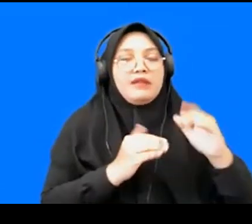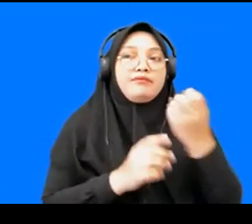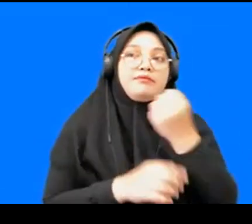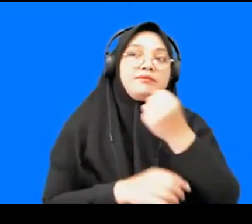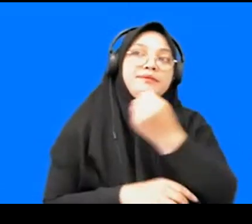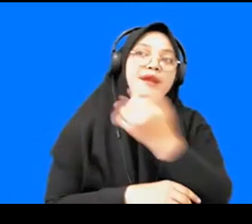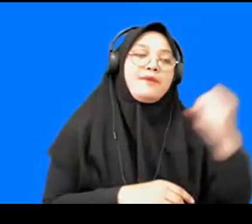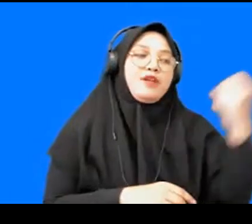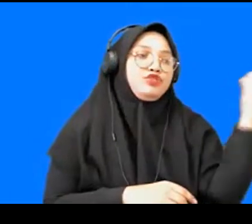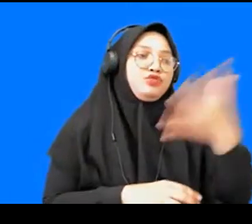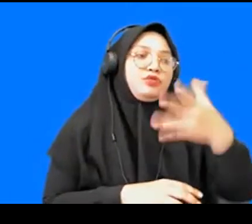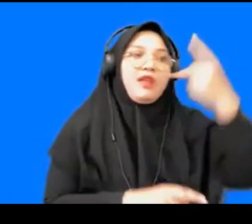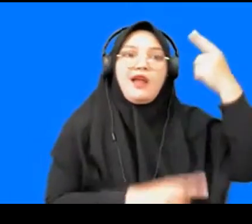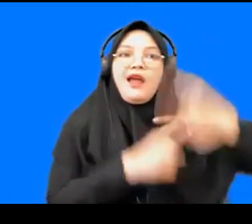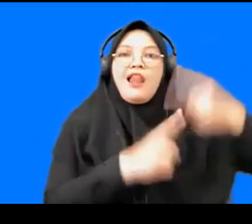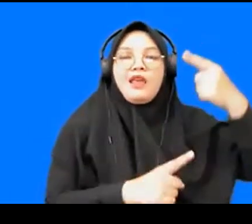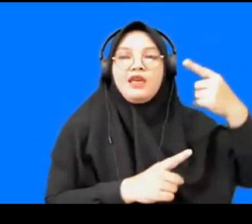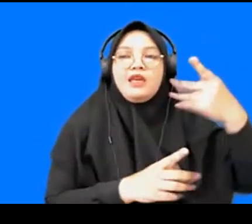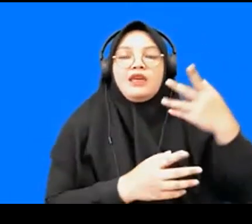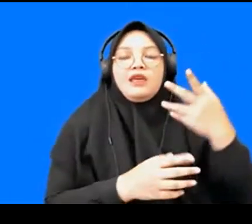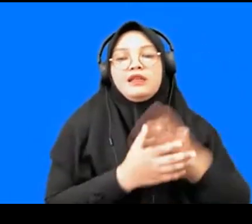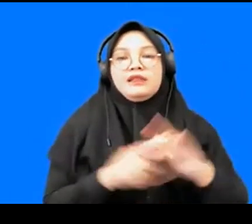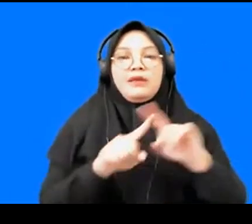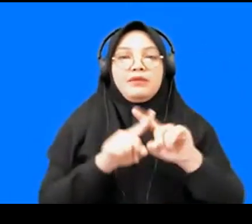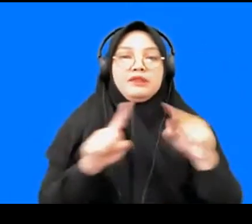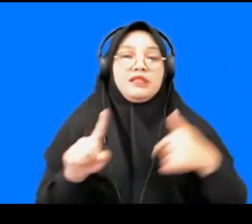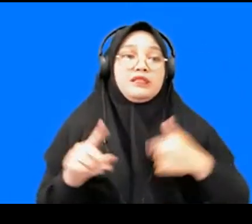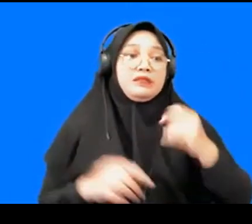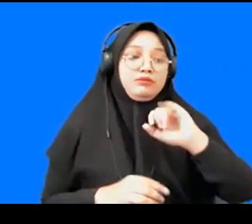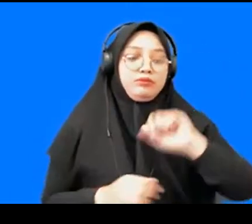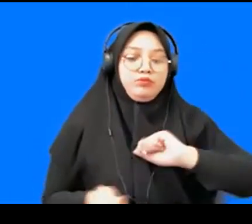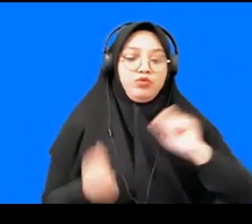by 1 million times, but I don't get any tax because